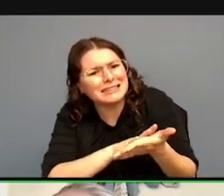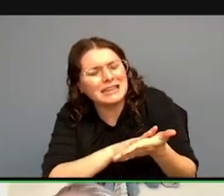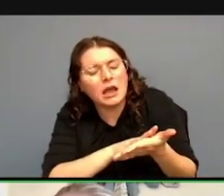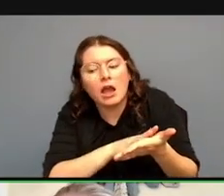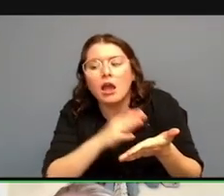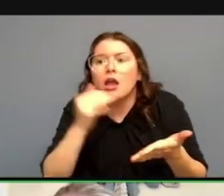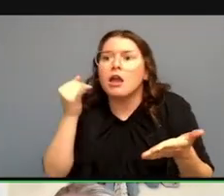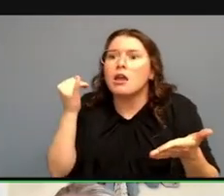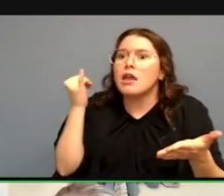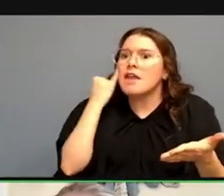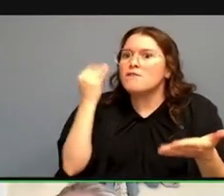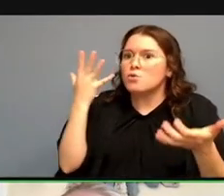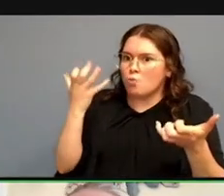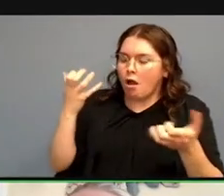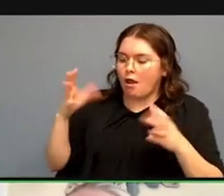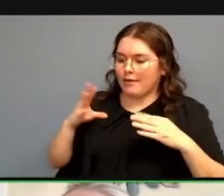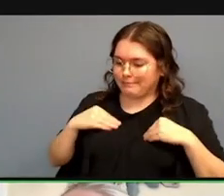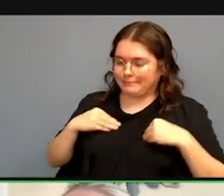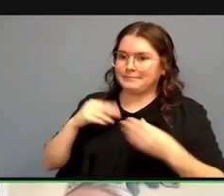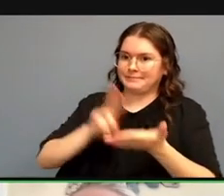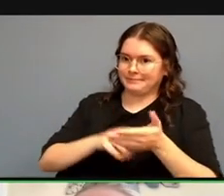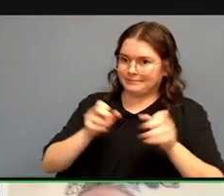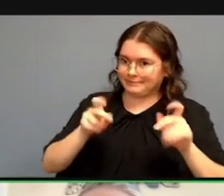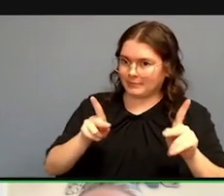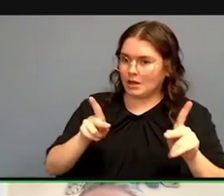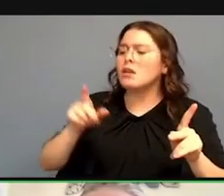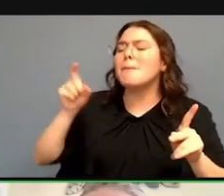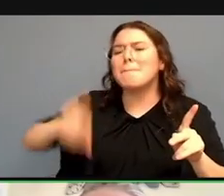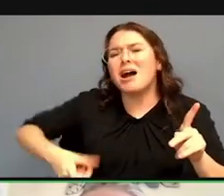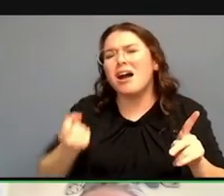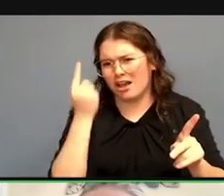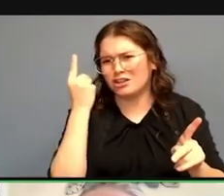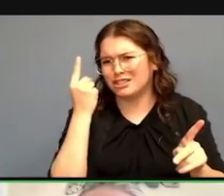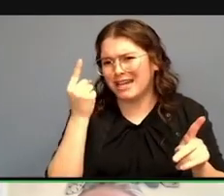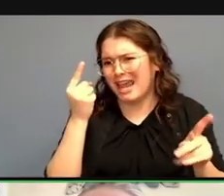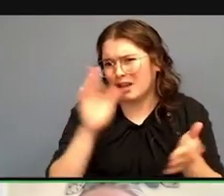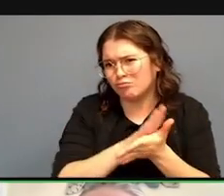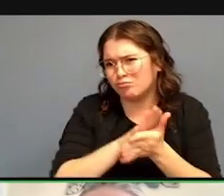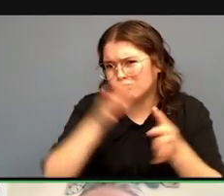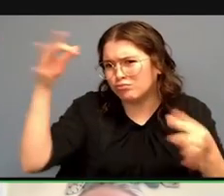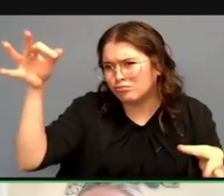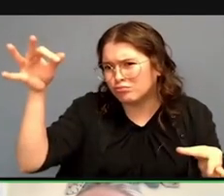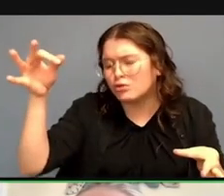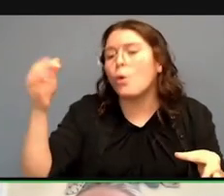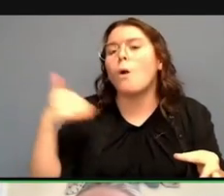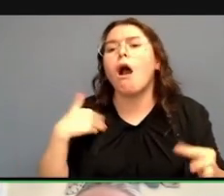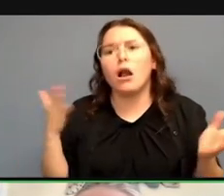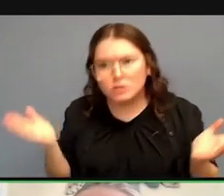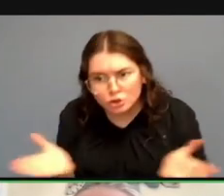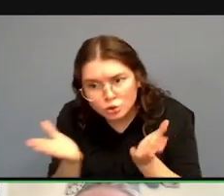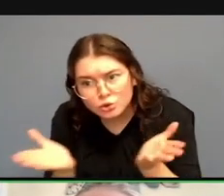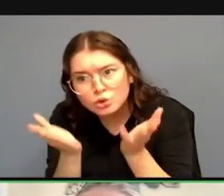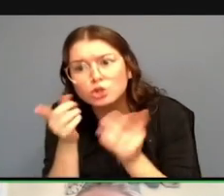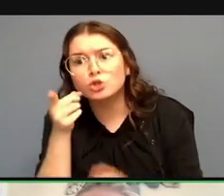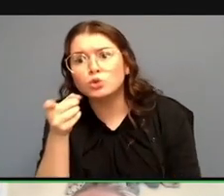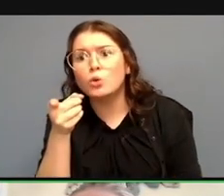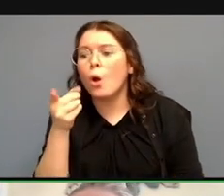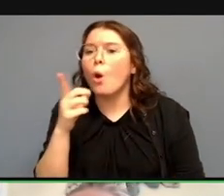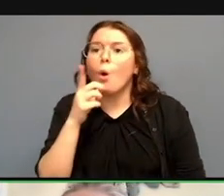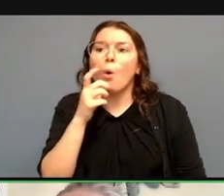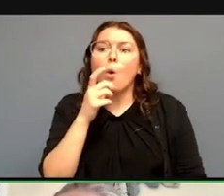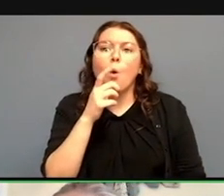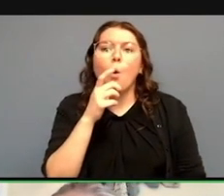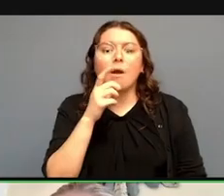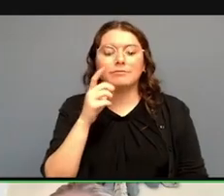you have to understand it. So I would encourage you to make sure that whoever is asking